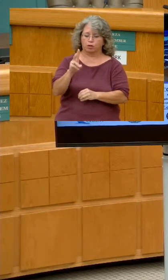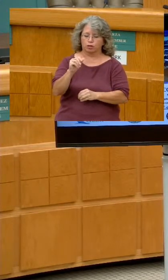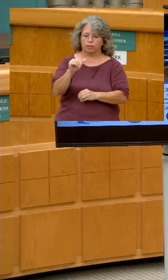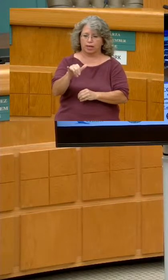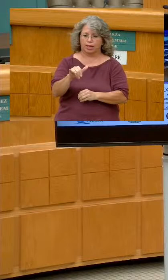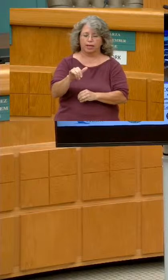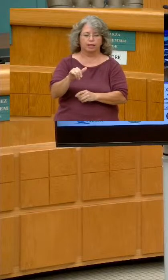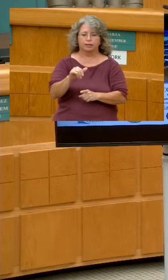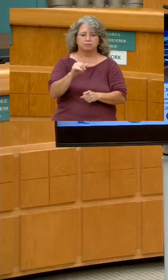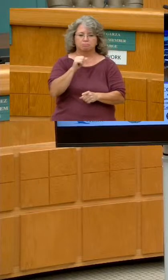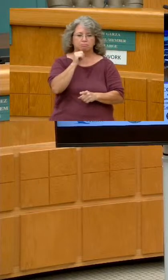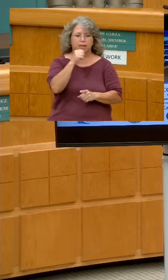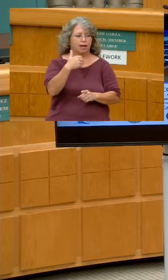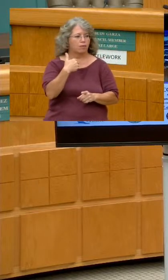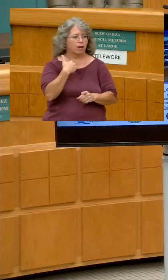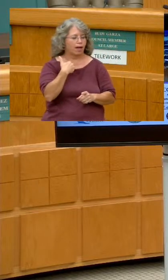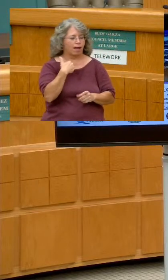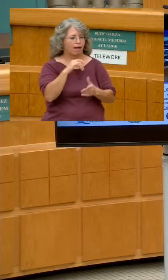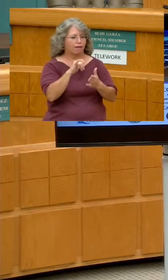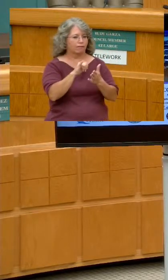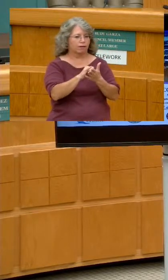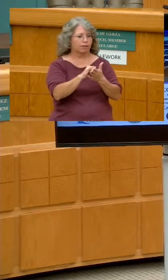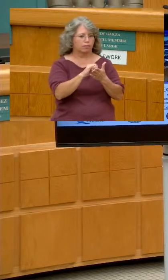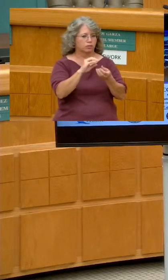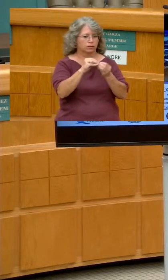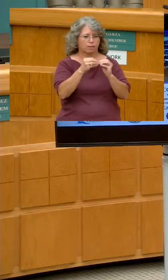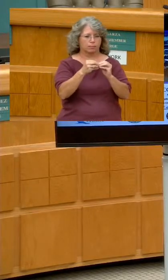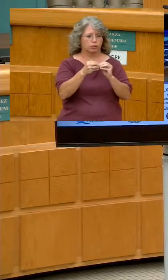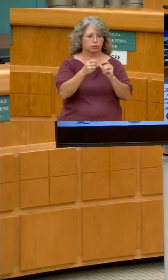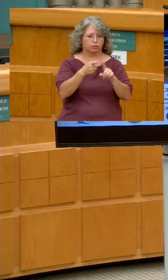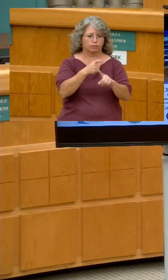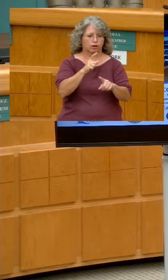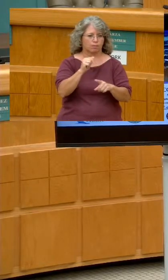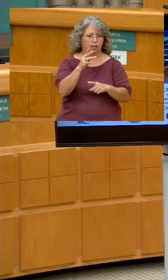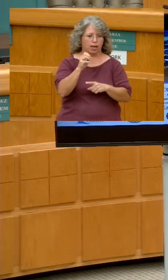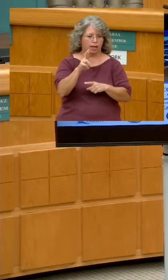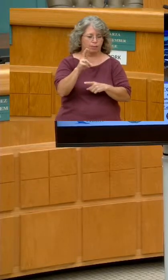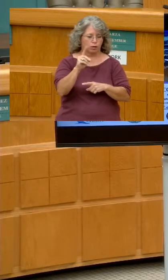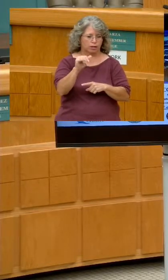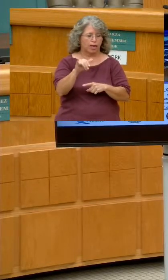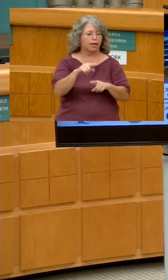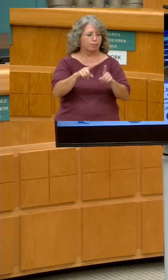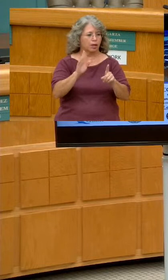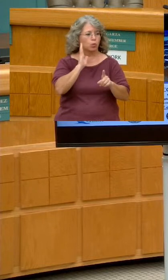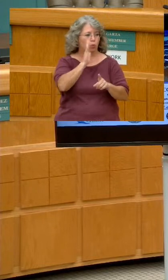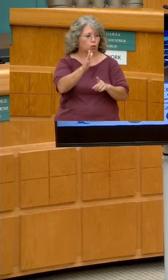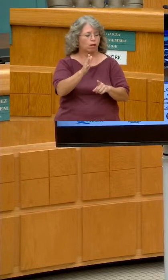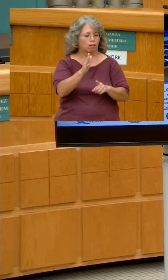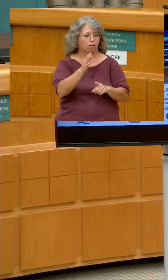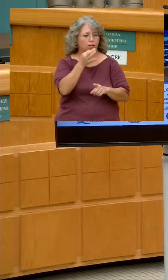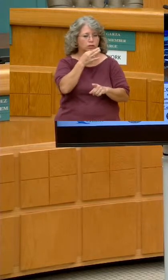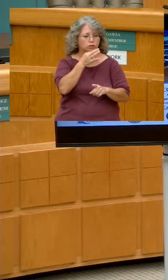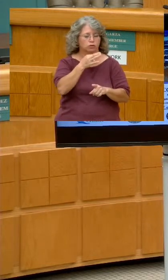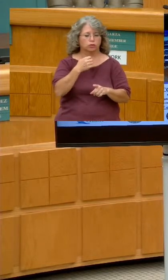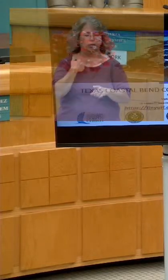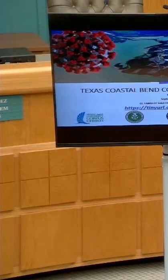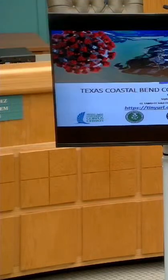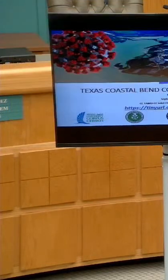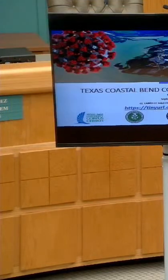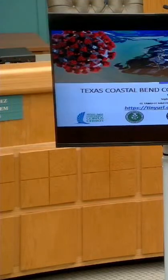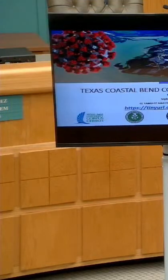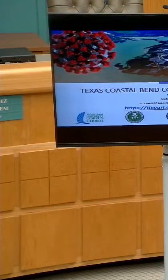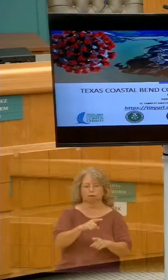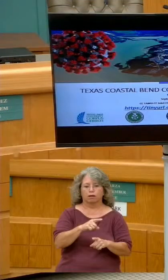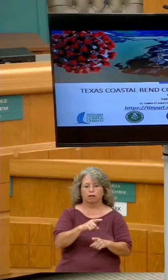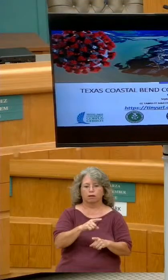So we don't have a lot of the data right now from Labor Day, so but we will soon. And we're looking at 7